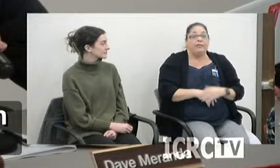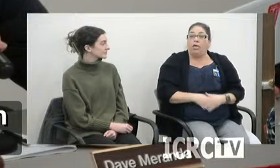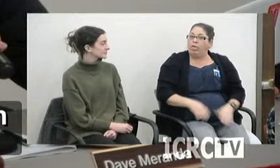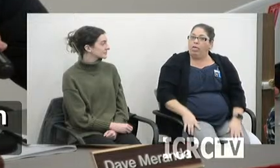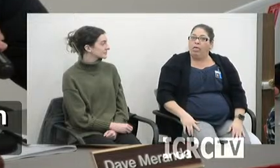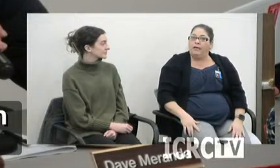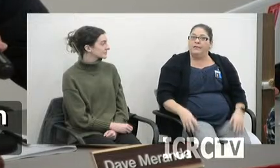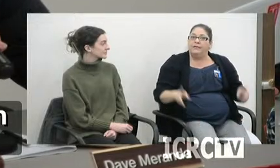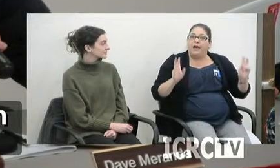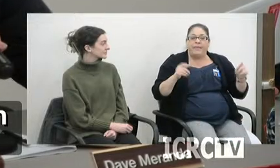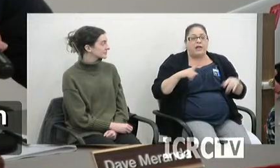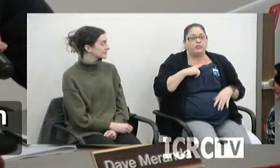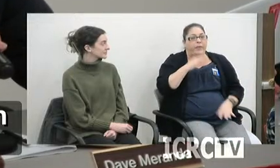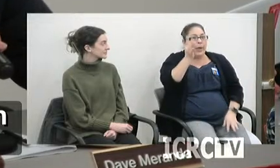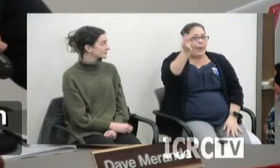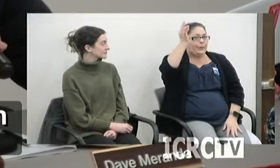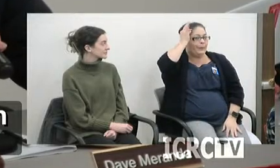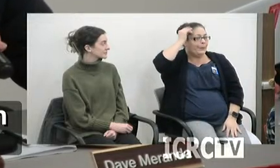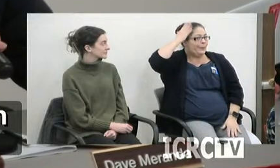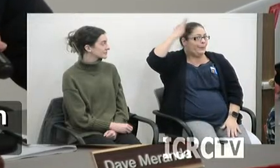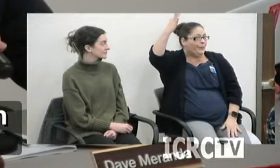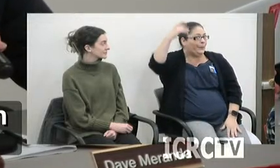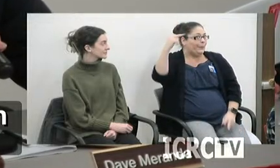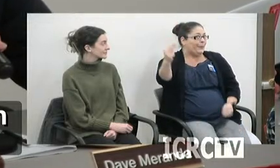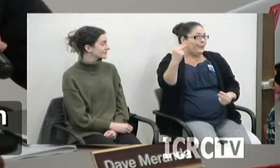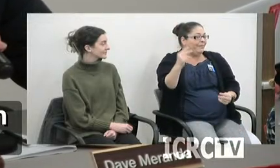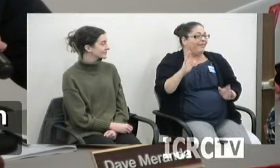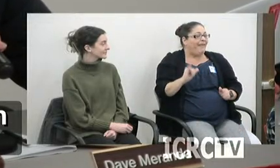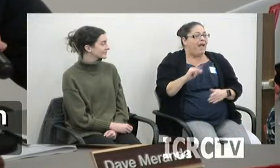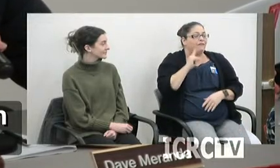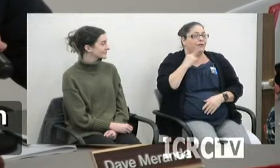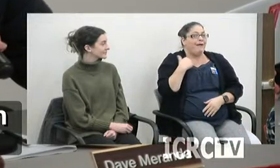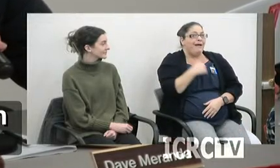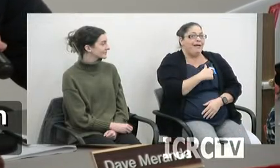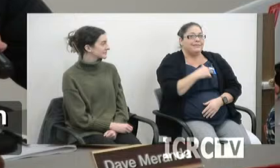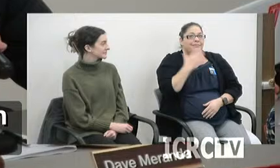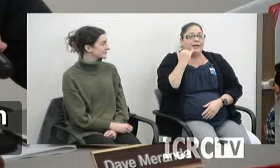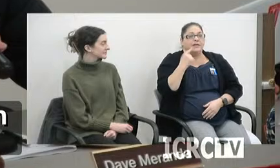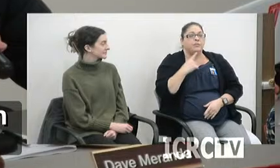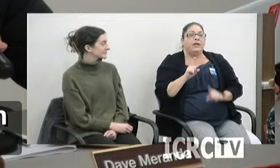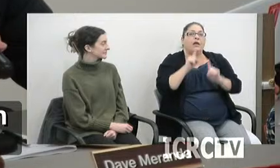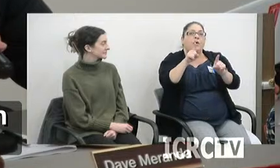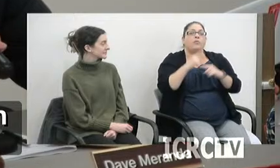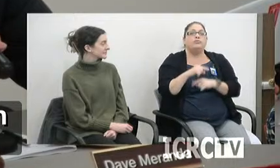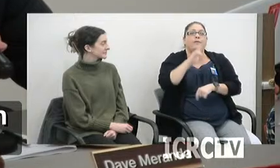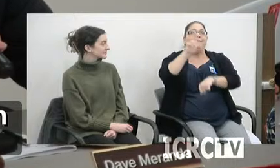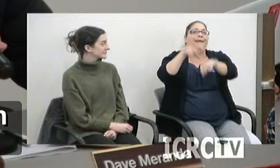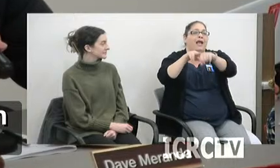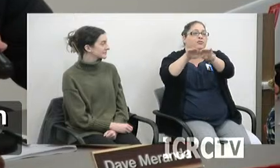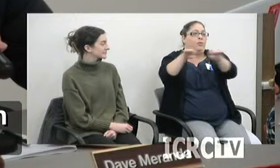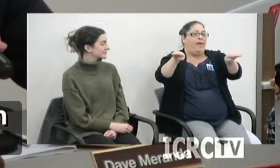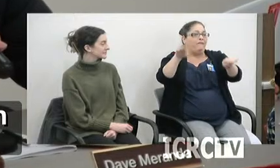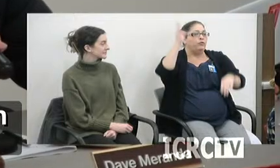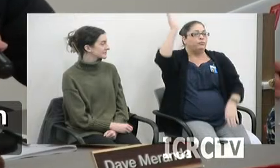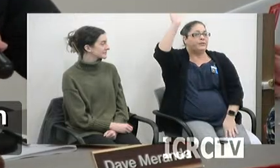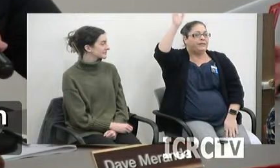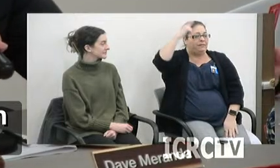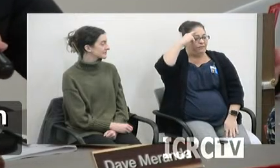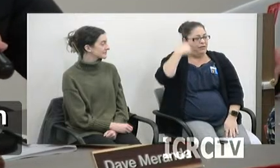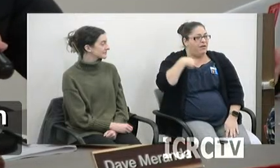in the district's cap when people from our district go and present on a national base, on a national level.